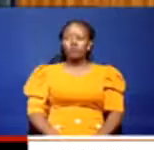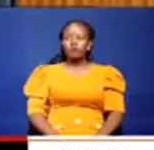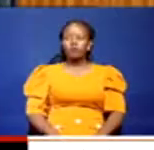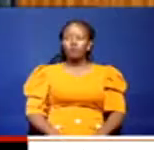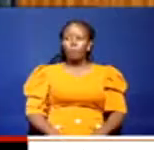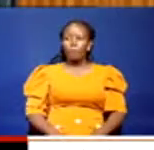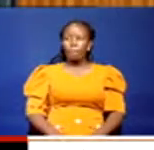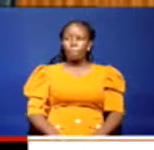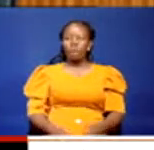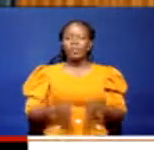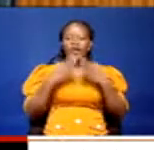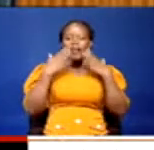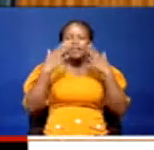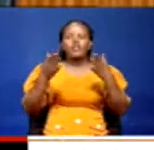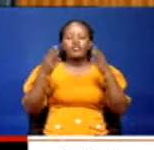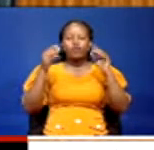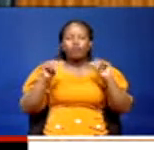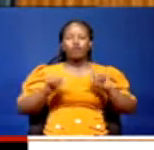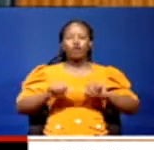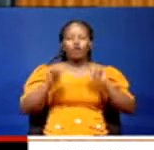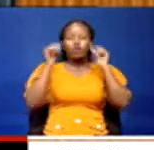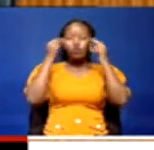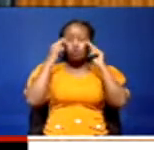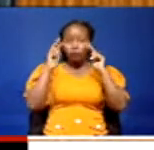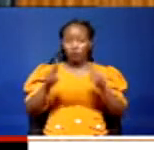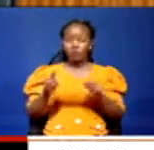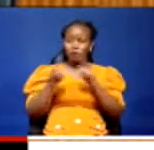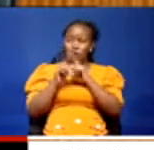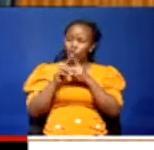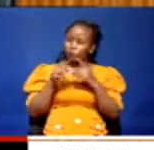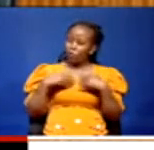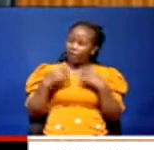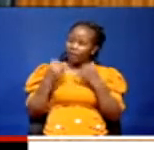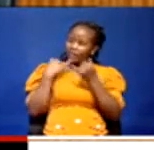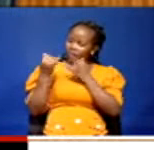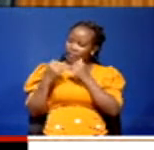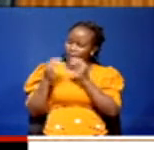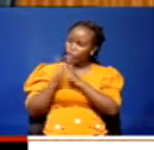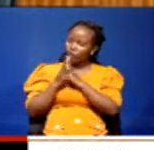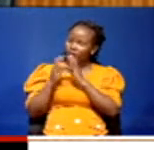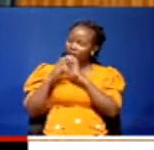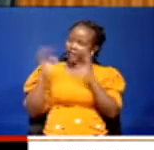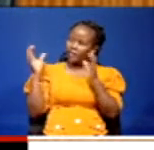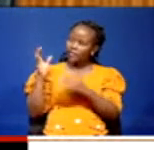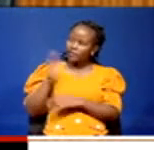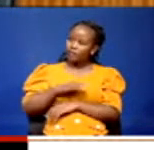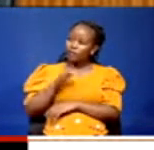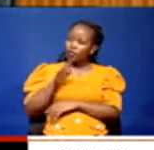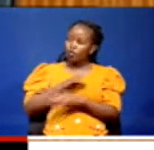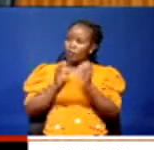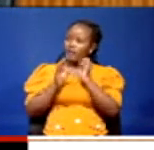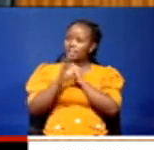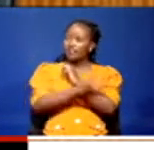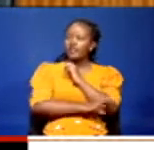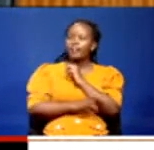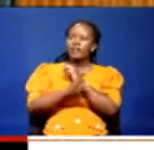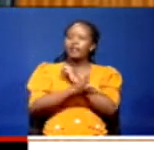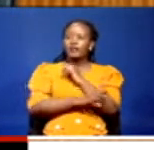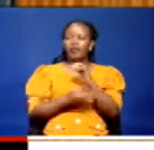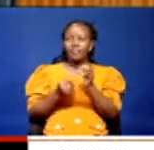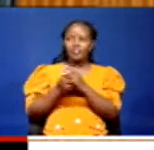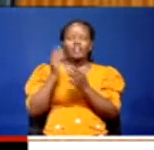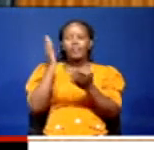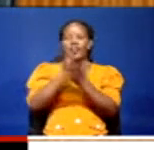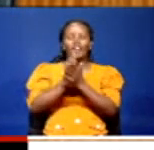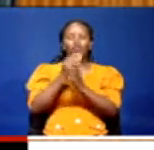for keeping it KBC Channel 1. And I'm just about to have a sit down with a great woman in this particular country, a true advocate